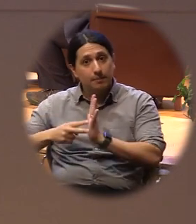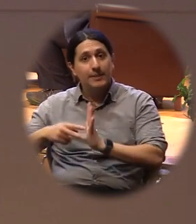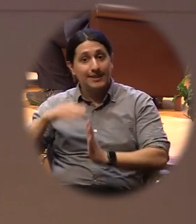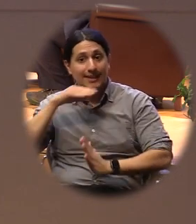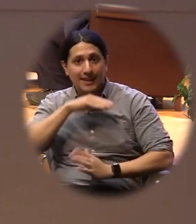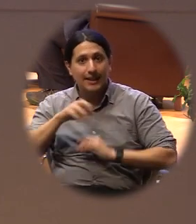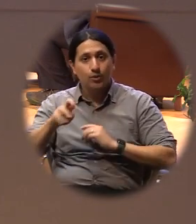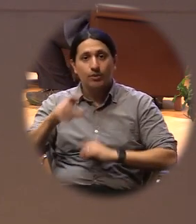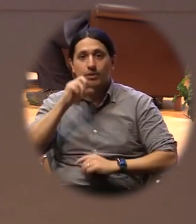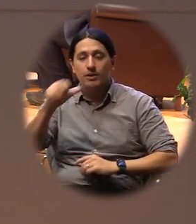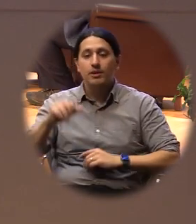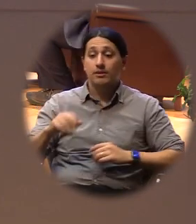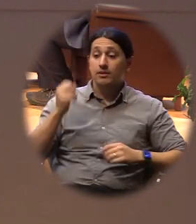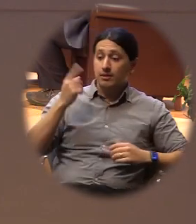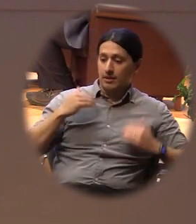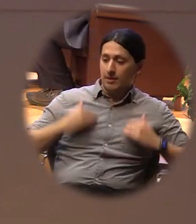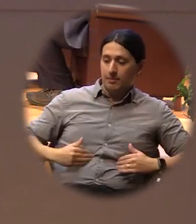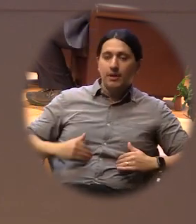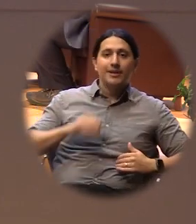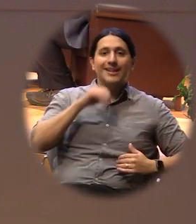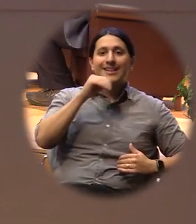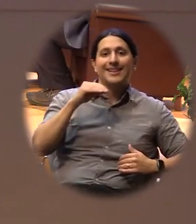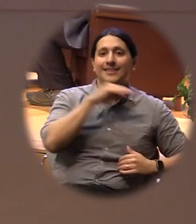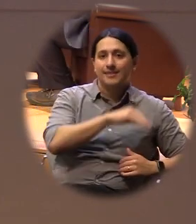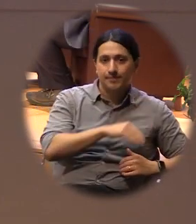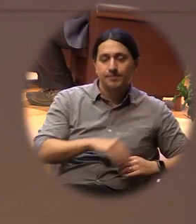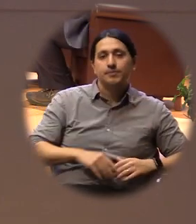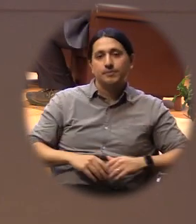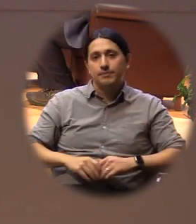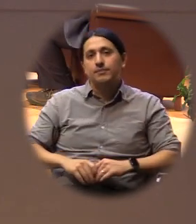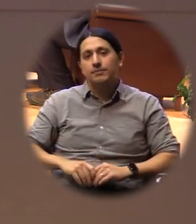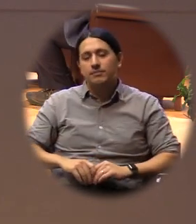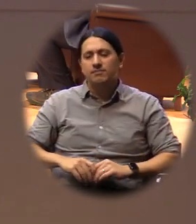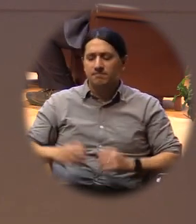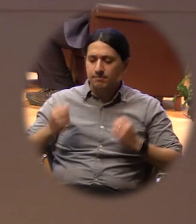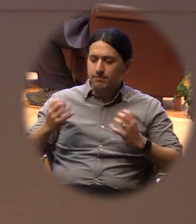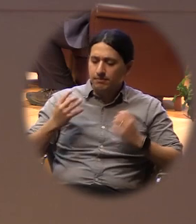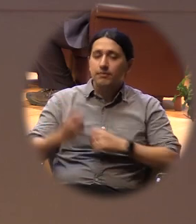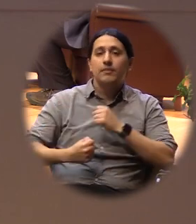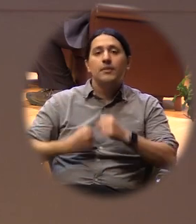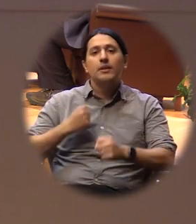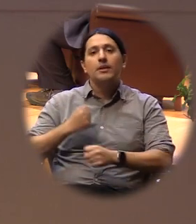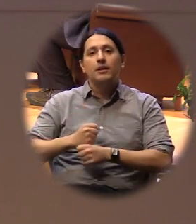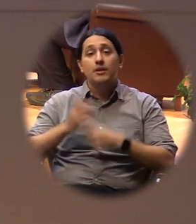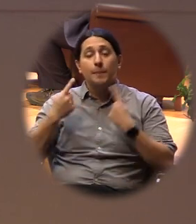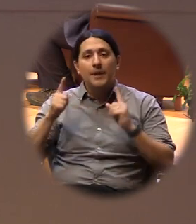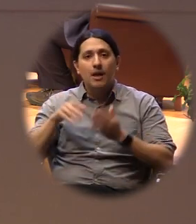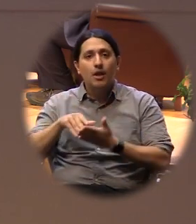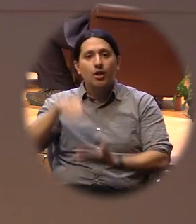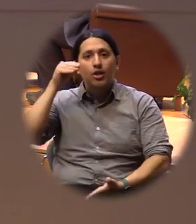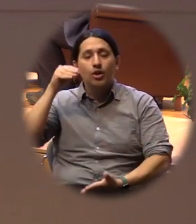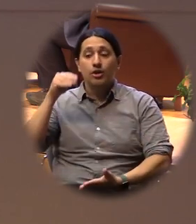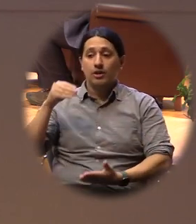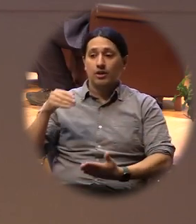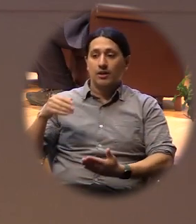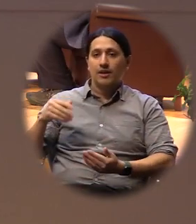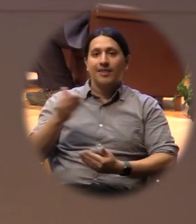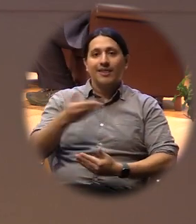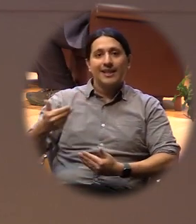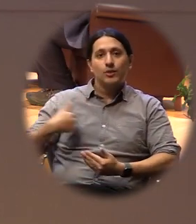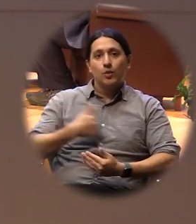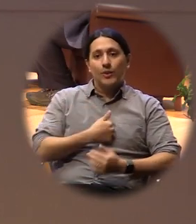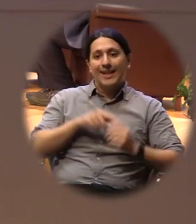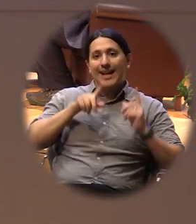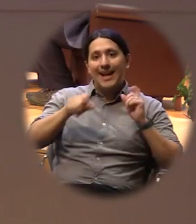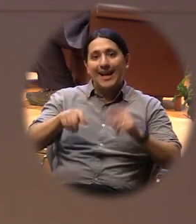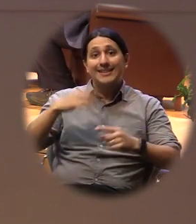not. And it took years for me to really learn that the questions we ask about the body, the data we collect,